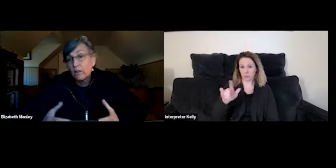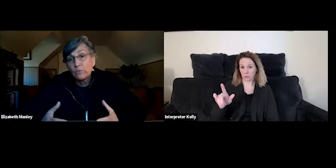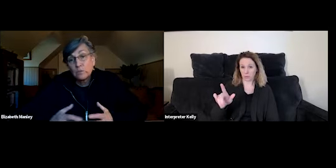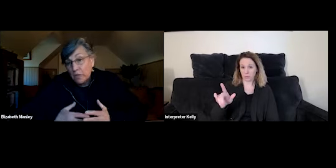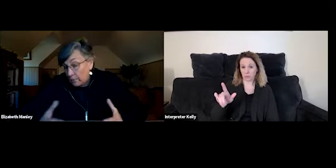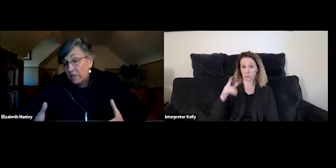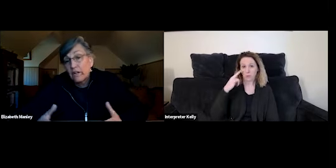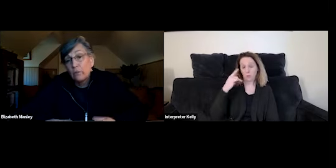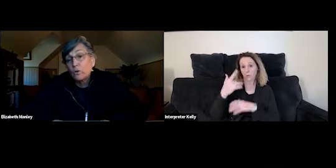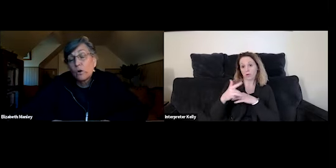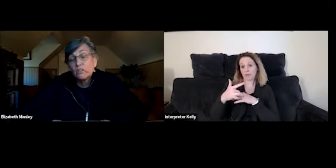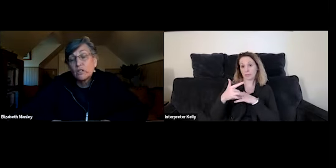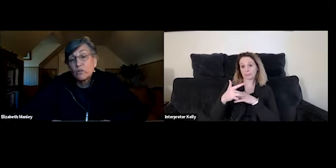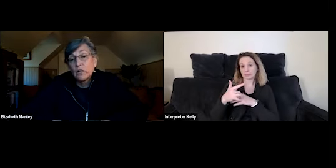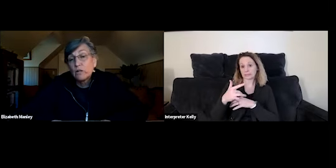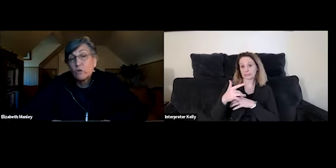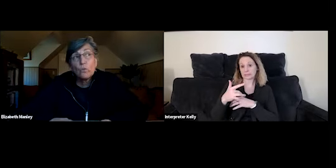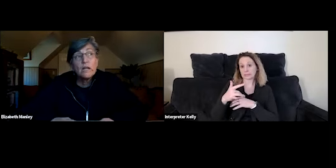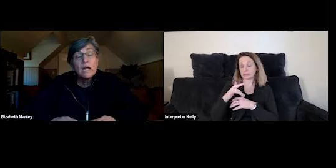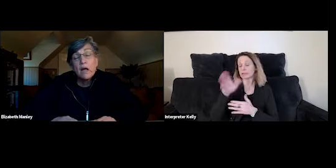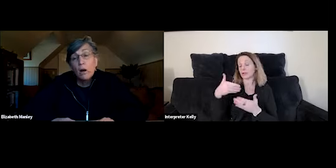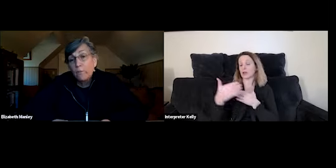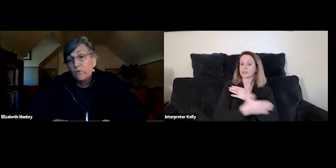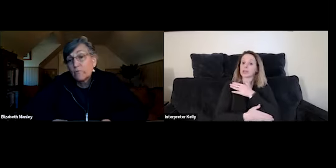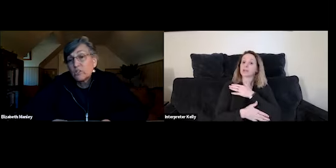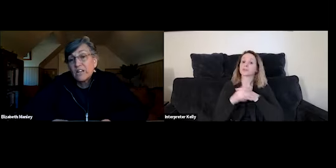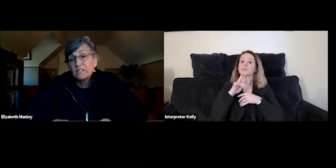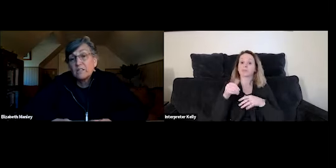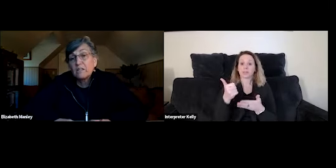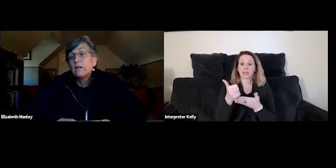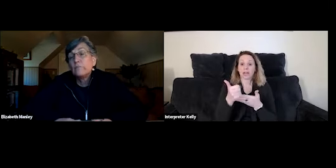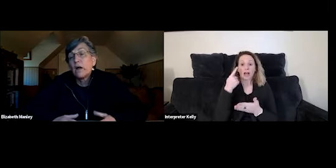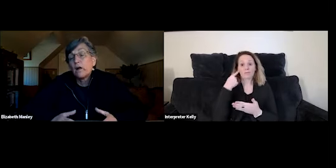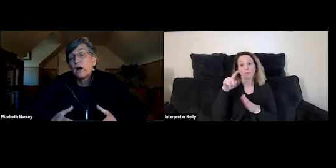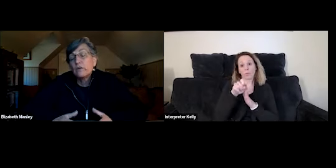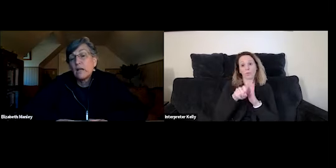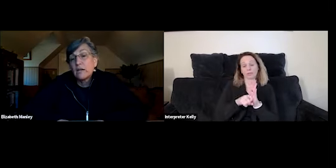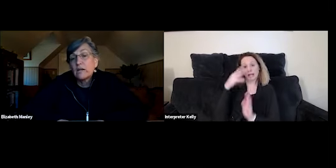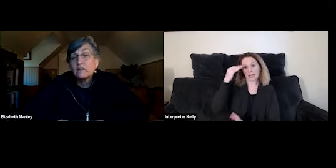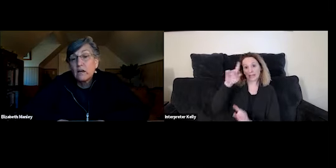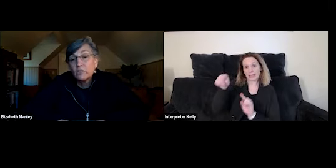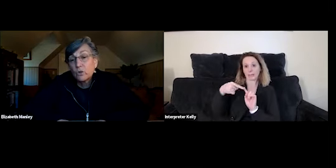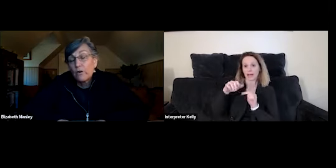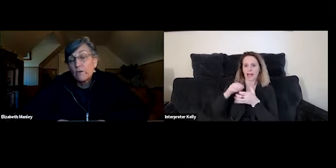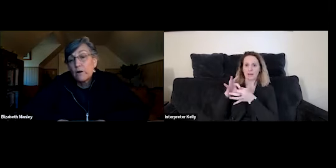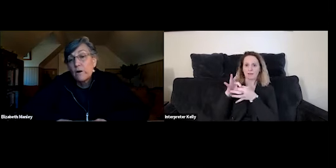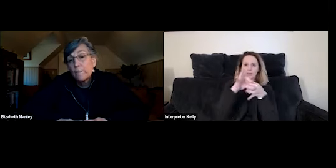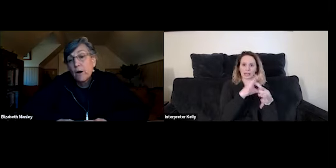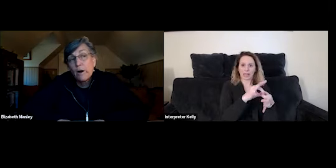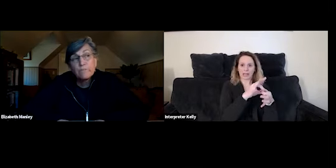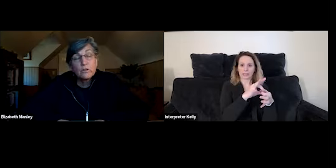is becoming available across the country and can be really helpful for states in thinking about how do they connect the dots